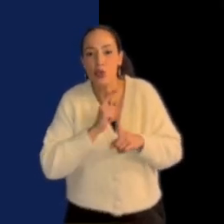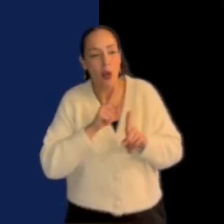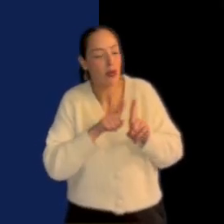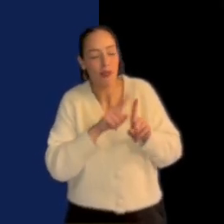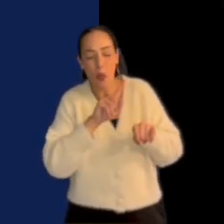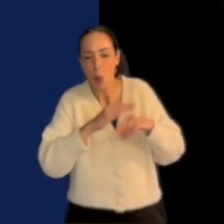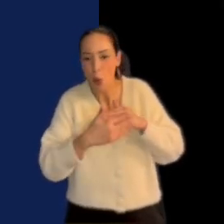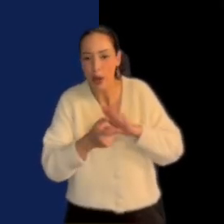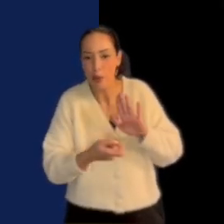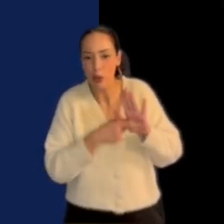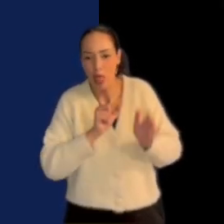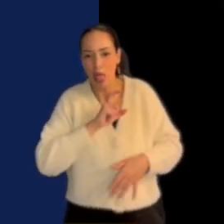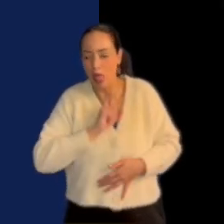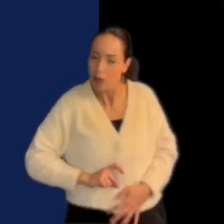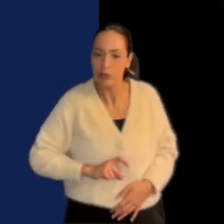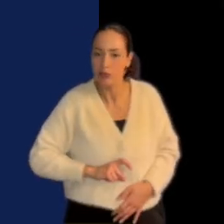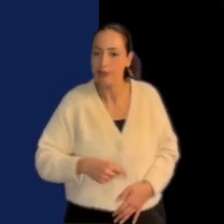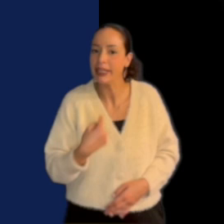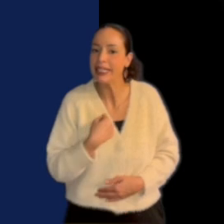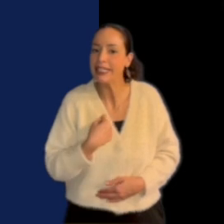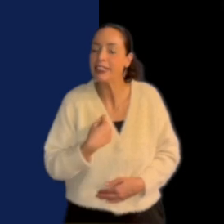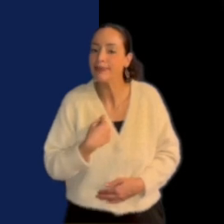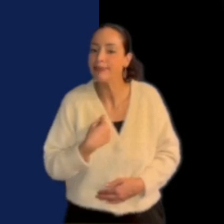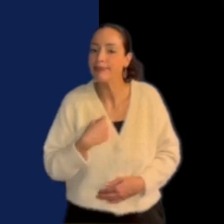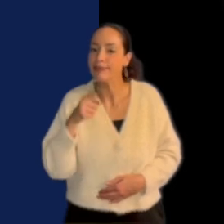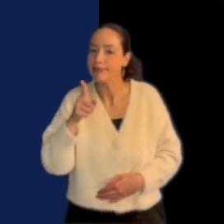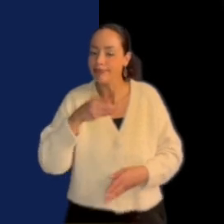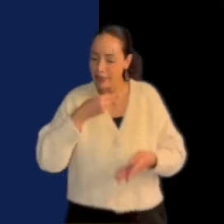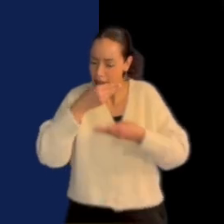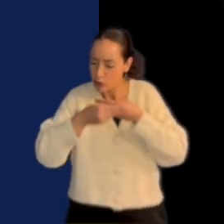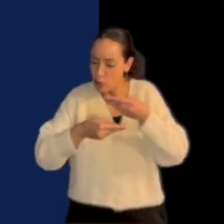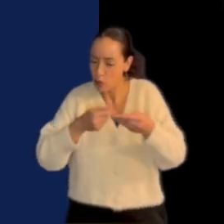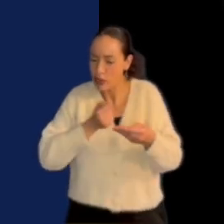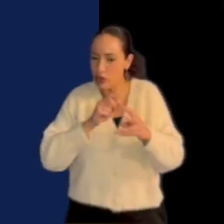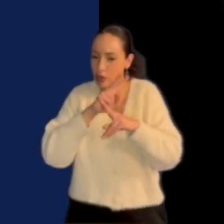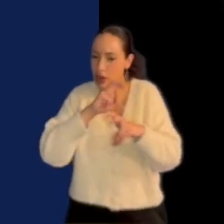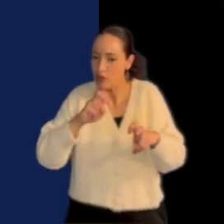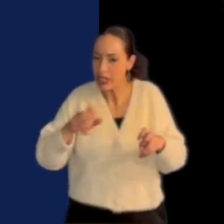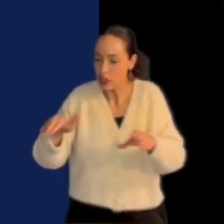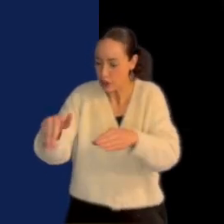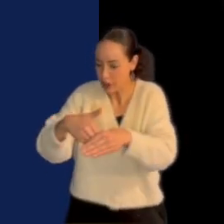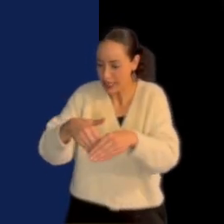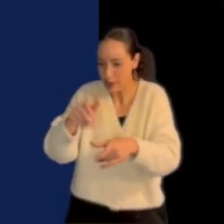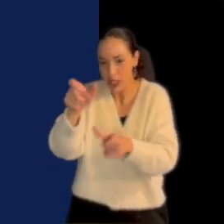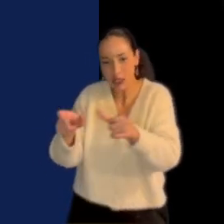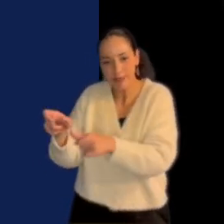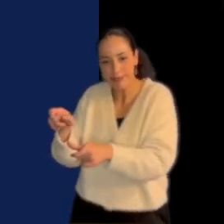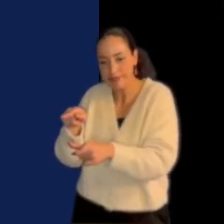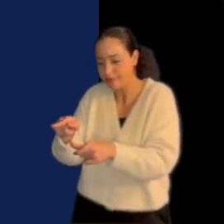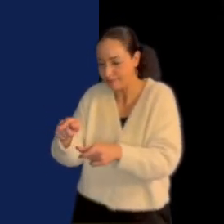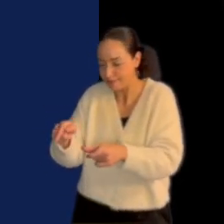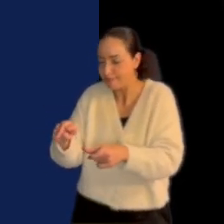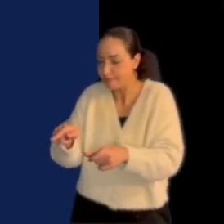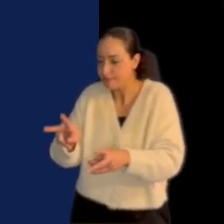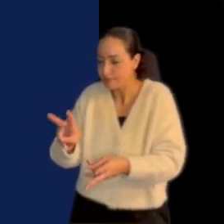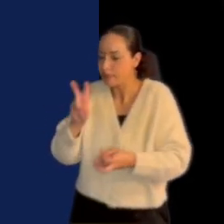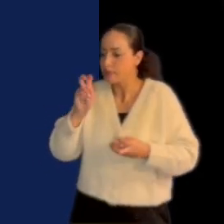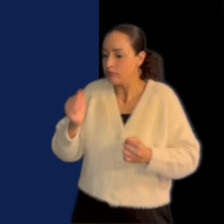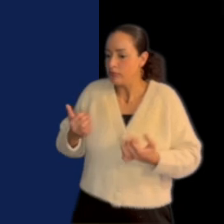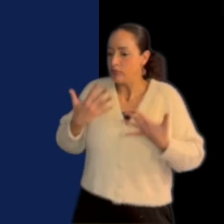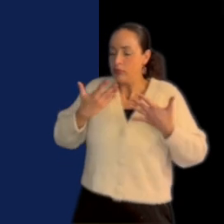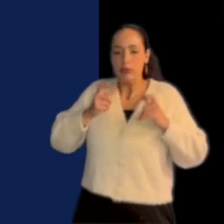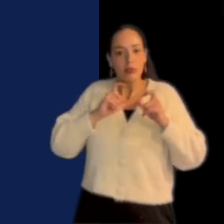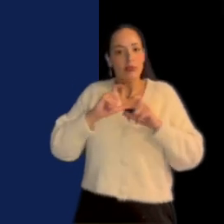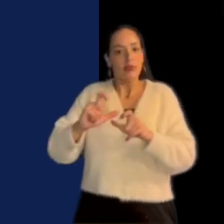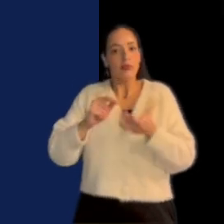it is the stories of my research participants that continue to drive my dedication to highlight injustice and to generate the changes that are so desperately